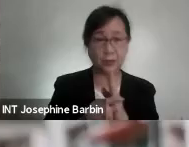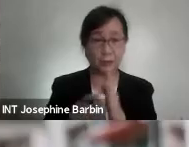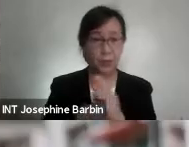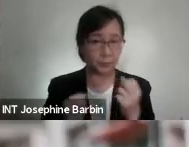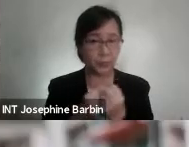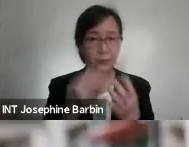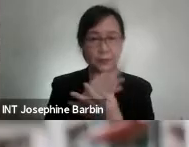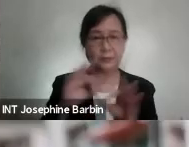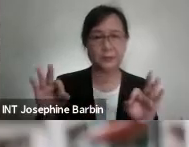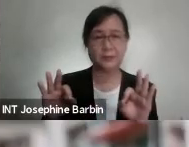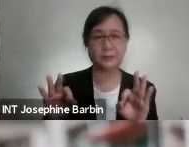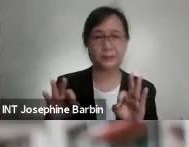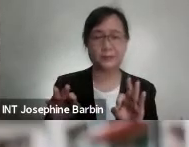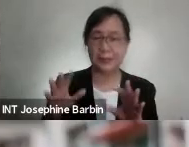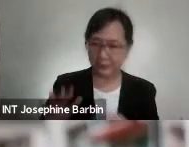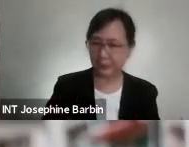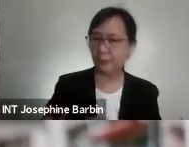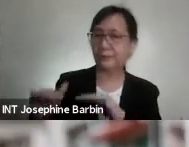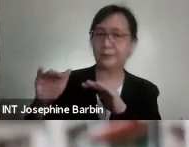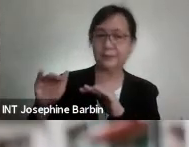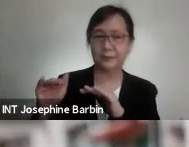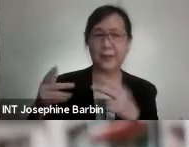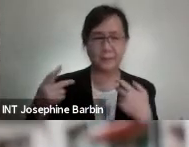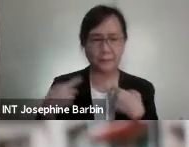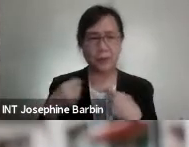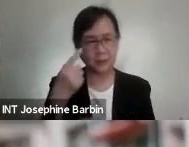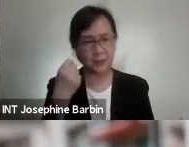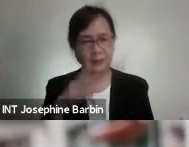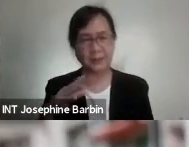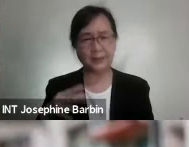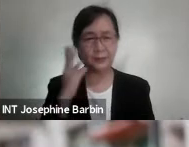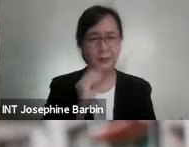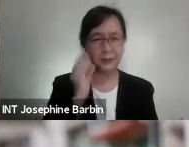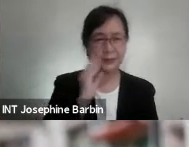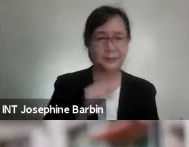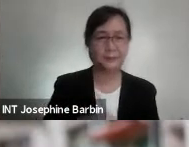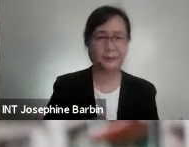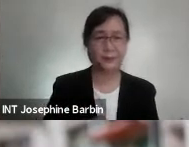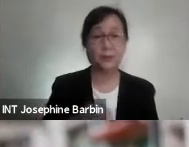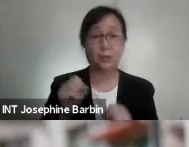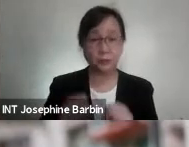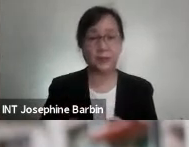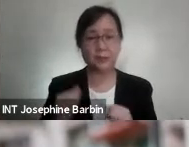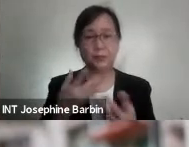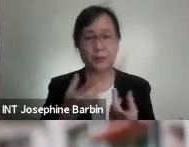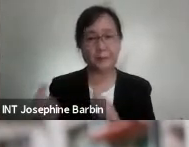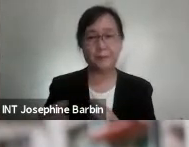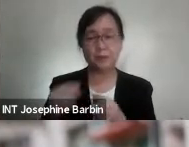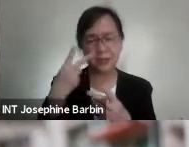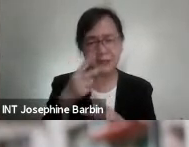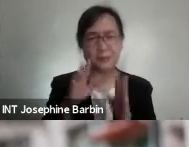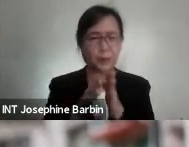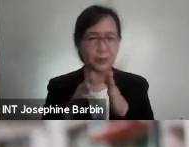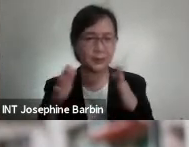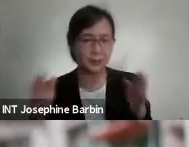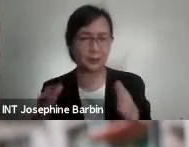freedoms. As they get older, they have more understanding and experience. So should be able to do and see a broader